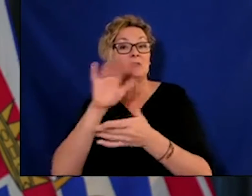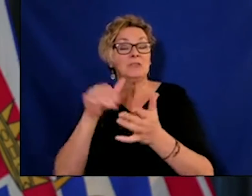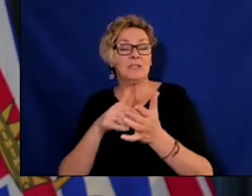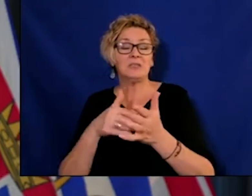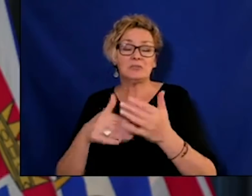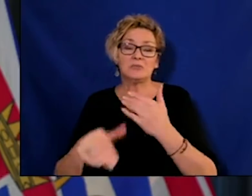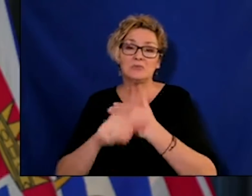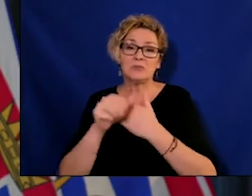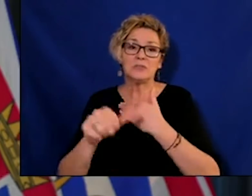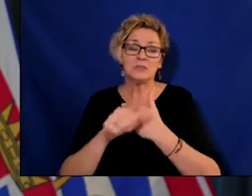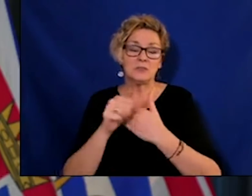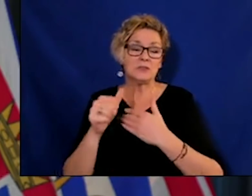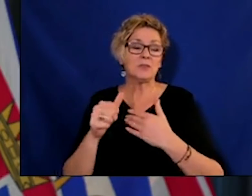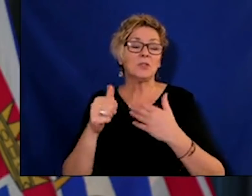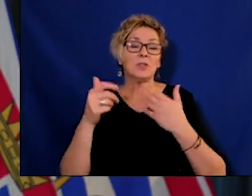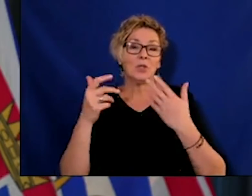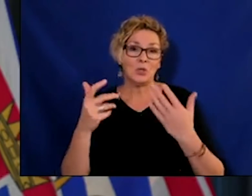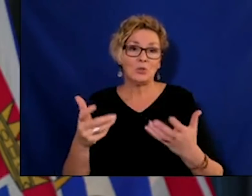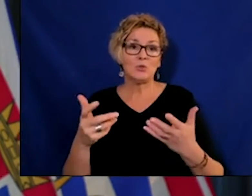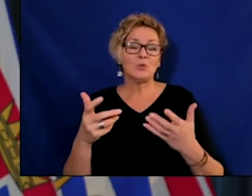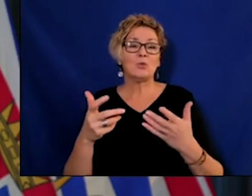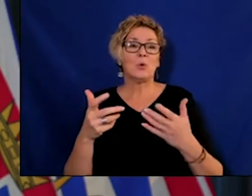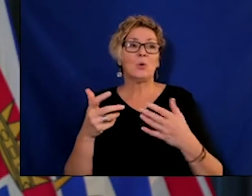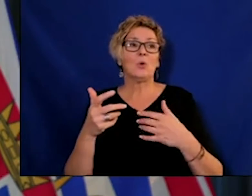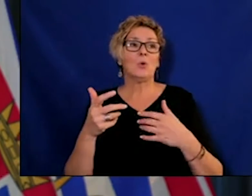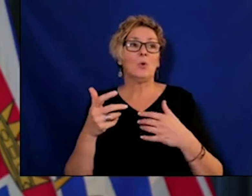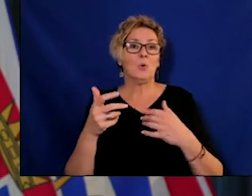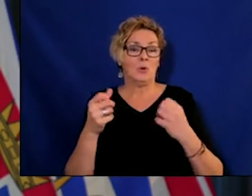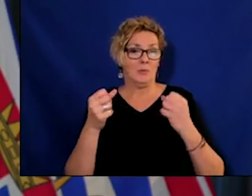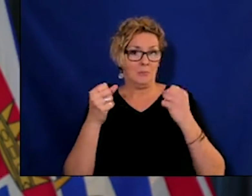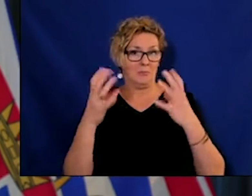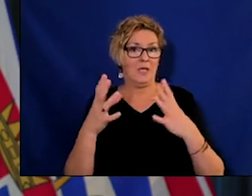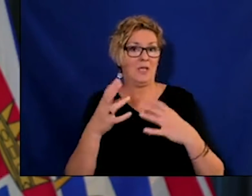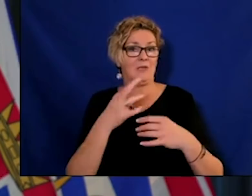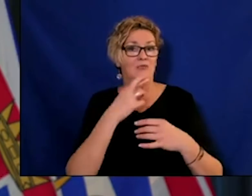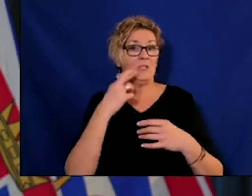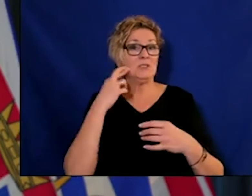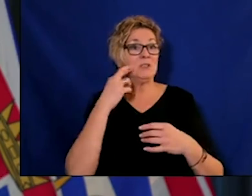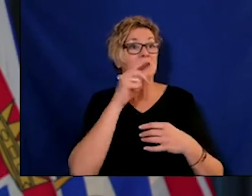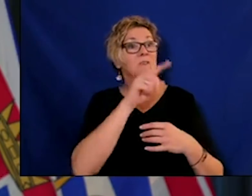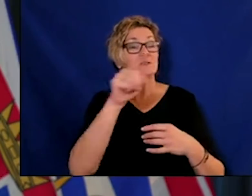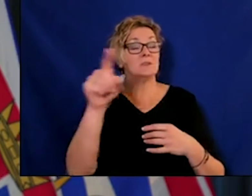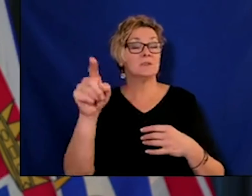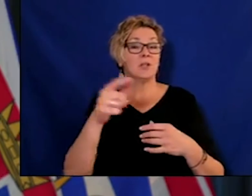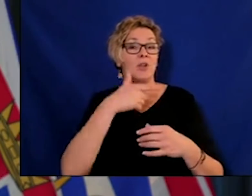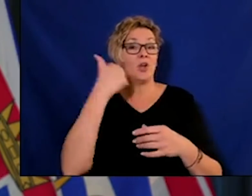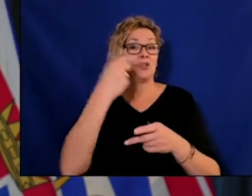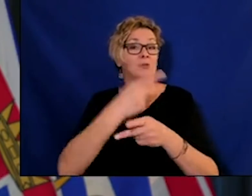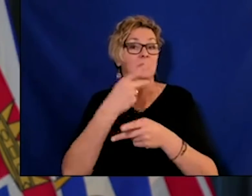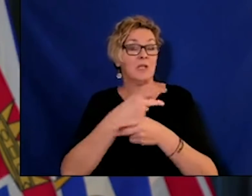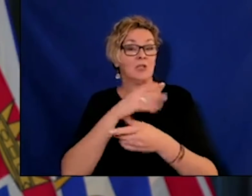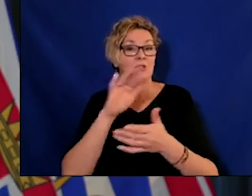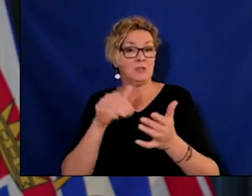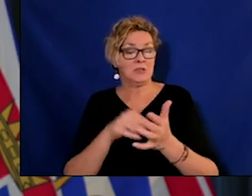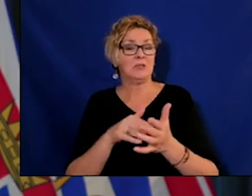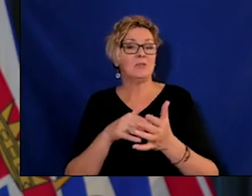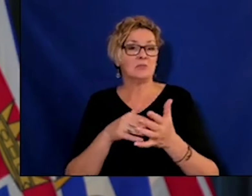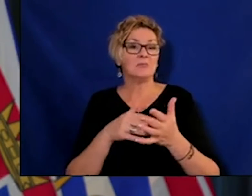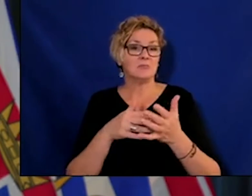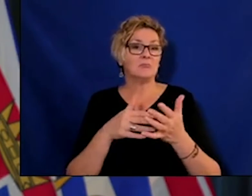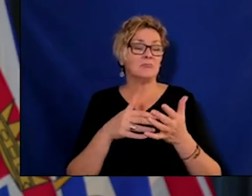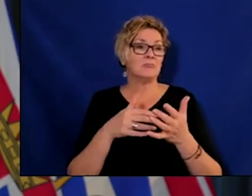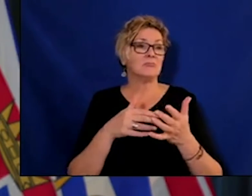for influenza as well as for COVID. So there's a pretty detailed influenza surveillance network, and